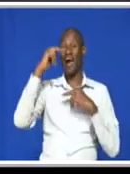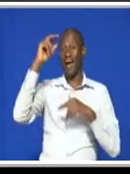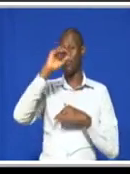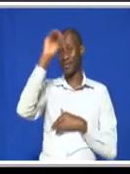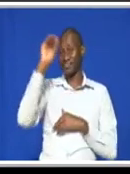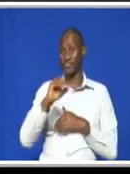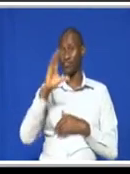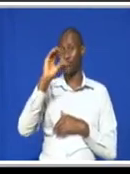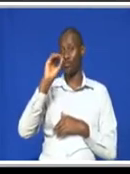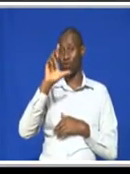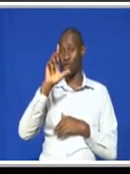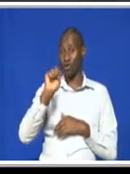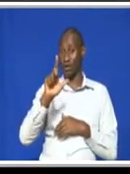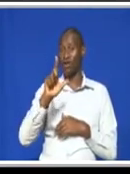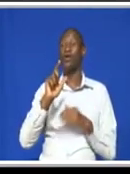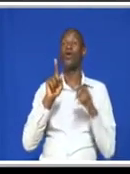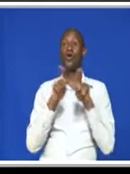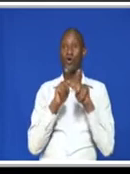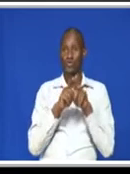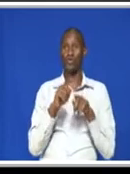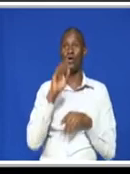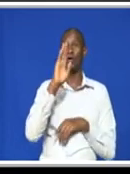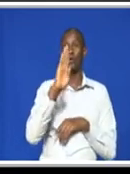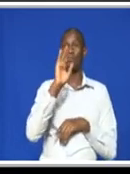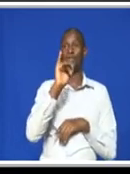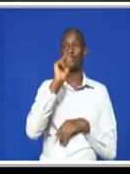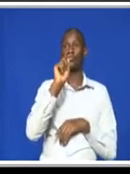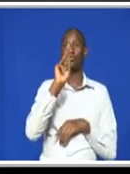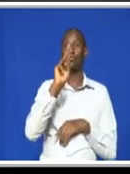coal, followed by what we refer to as bituminous coal.